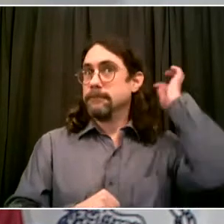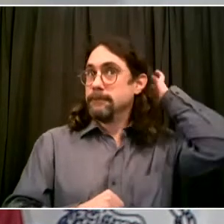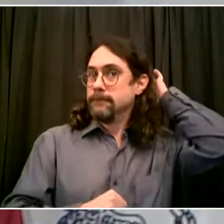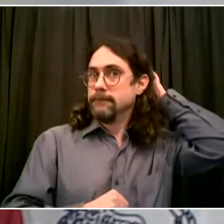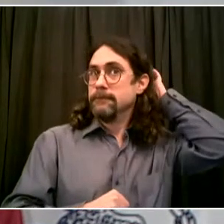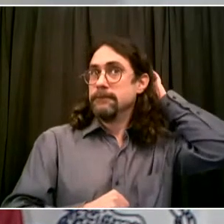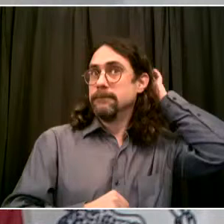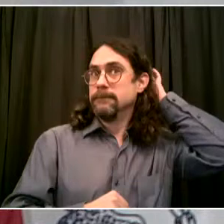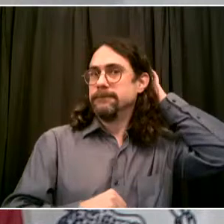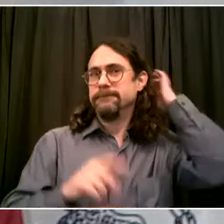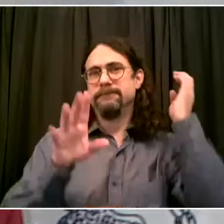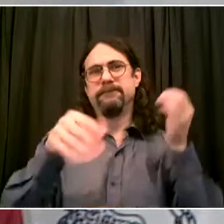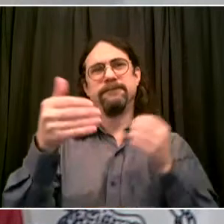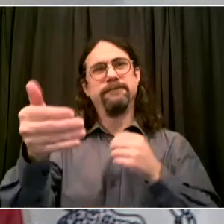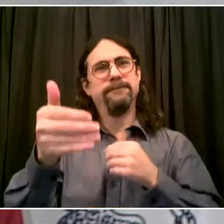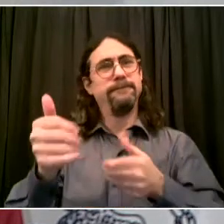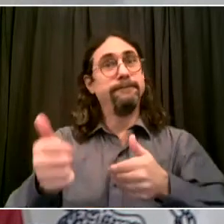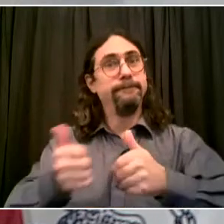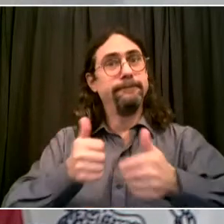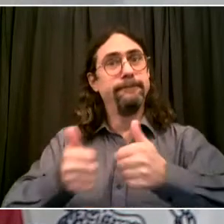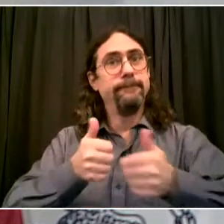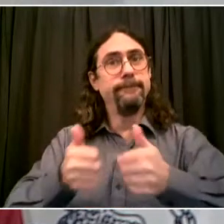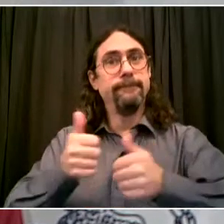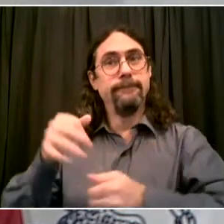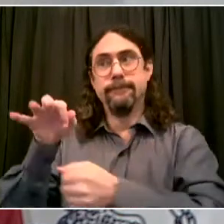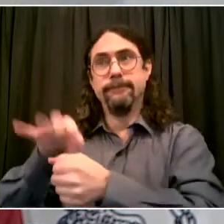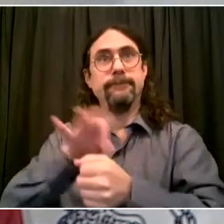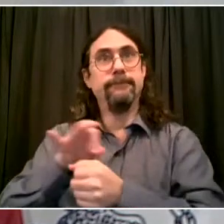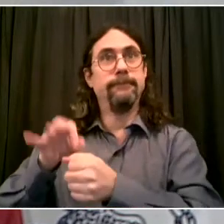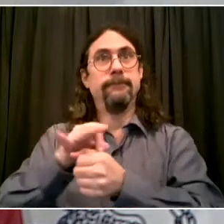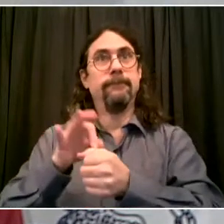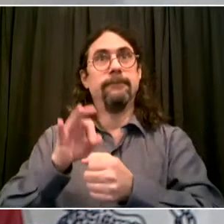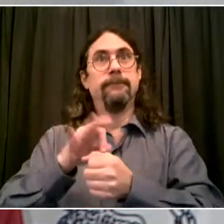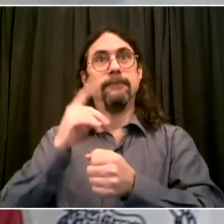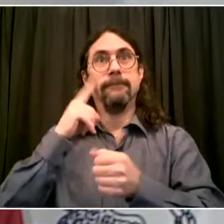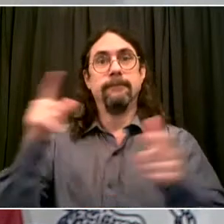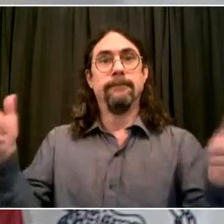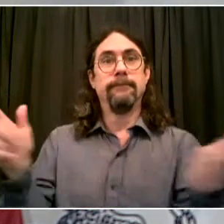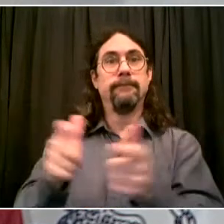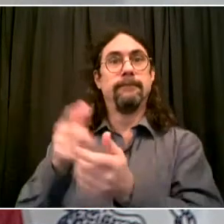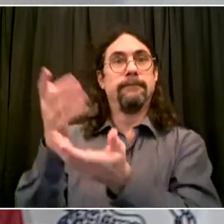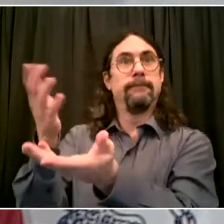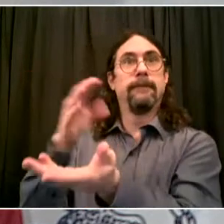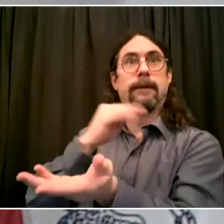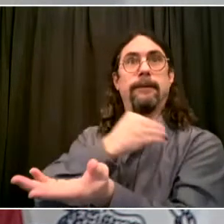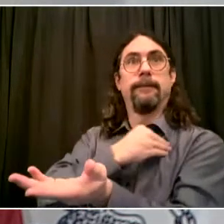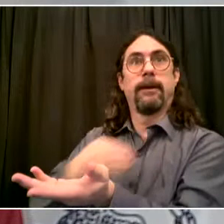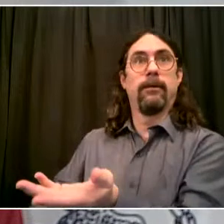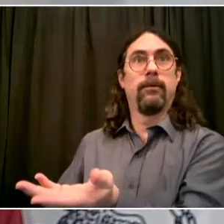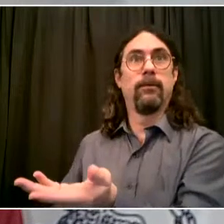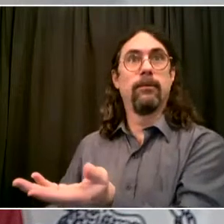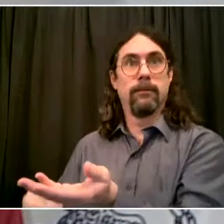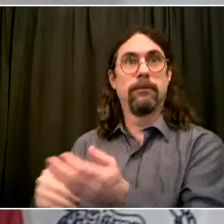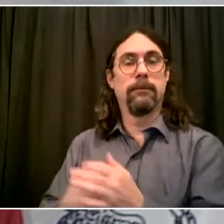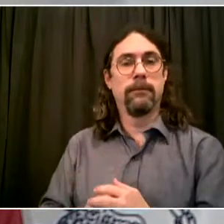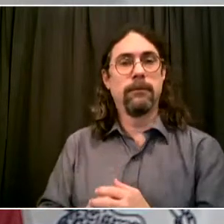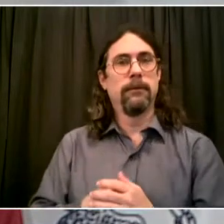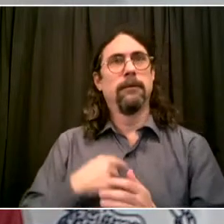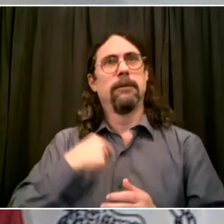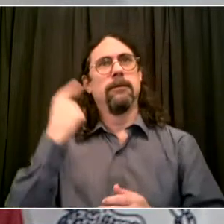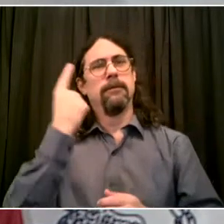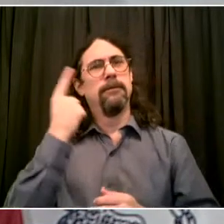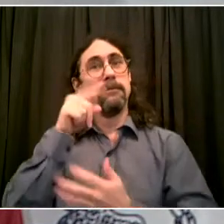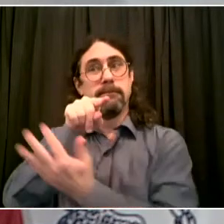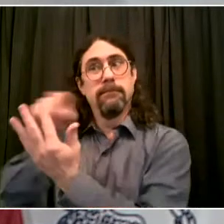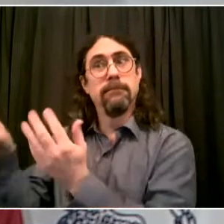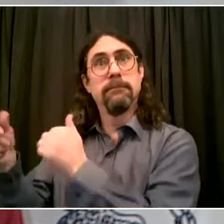to be weighing in. Are you going to make an endorsement in this race? Are you going to make endorsements in other races like